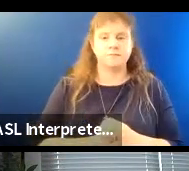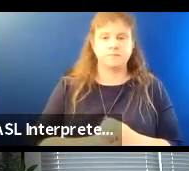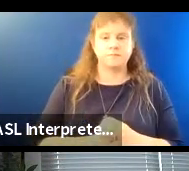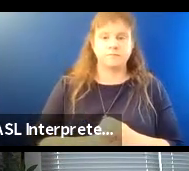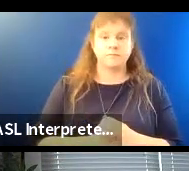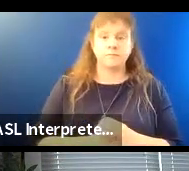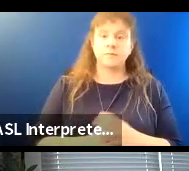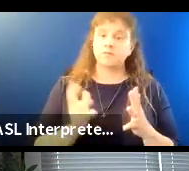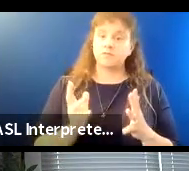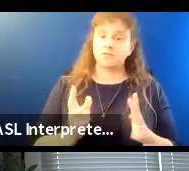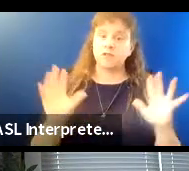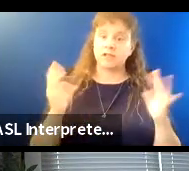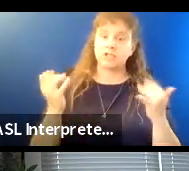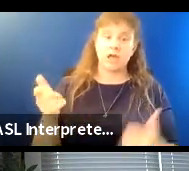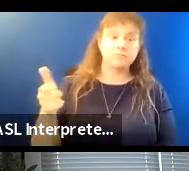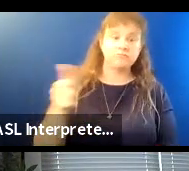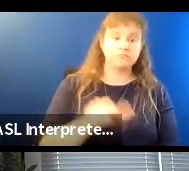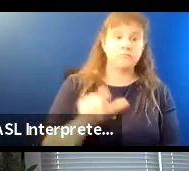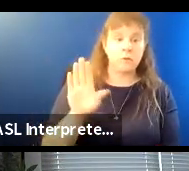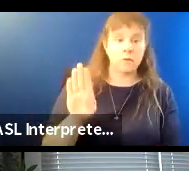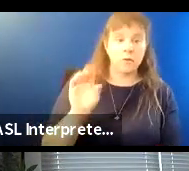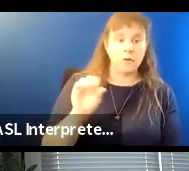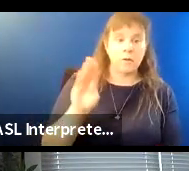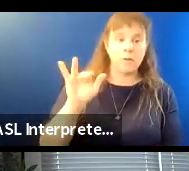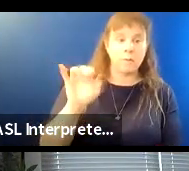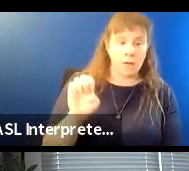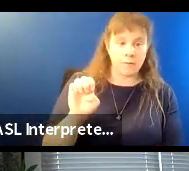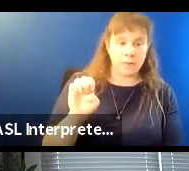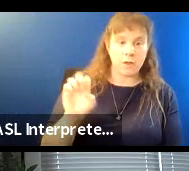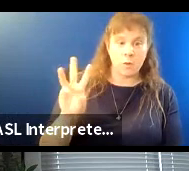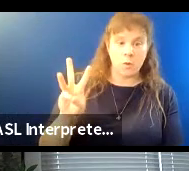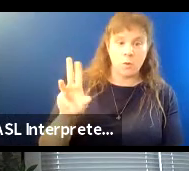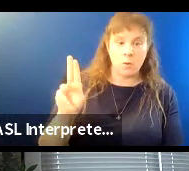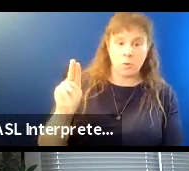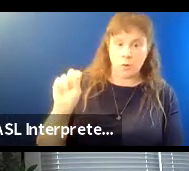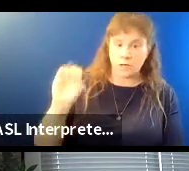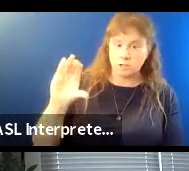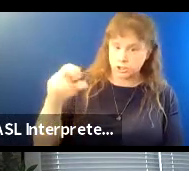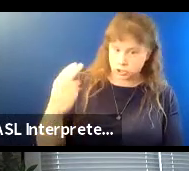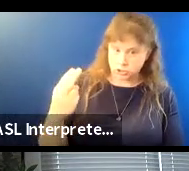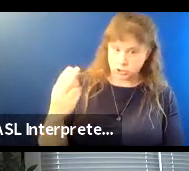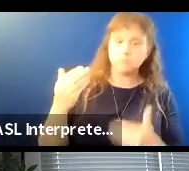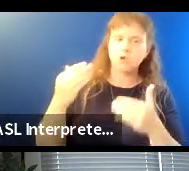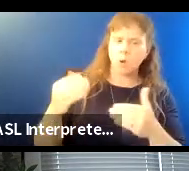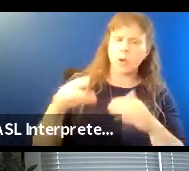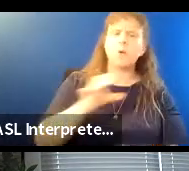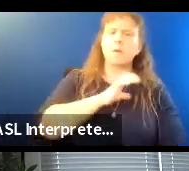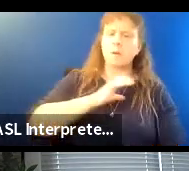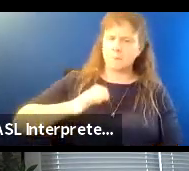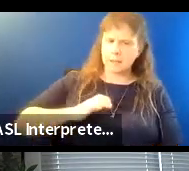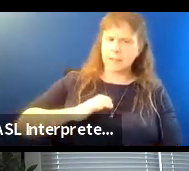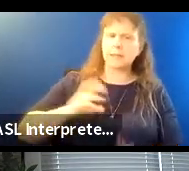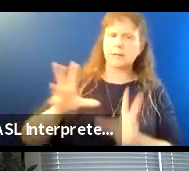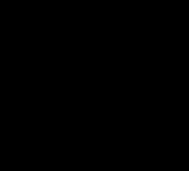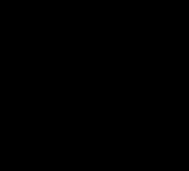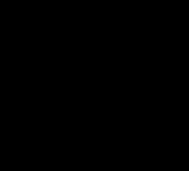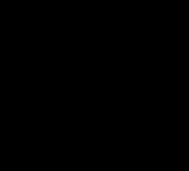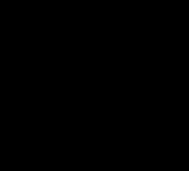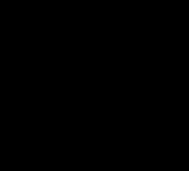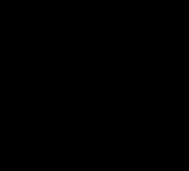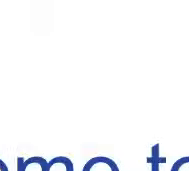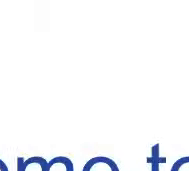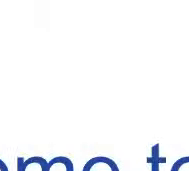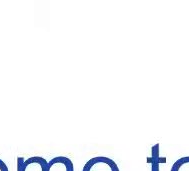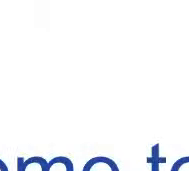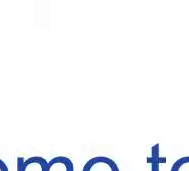will turn it over to Bobby Wunsch to go through committee ground rules one more time